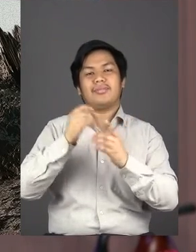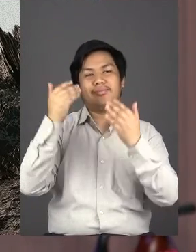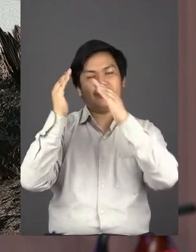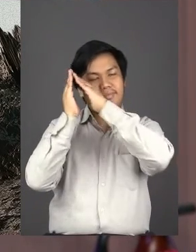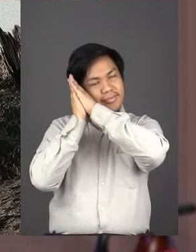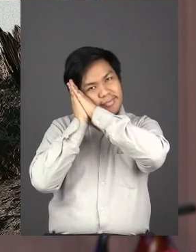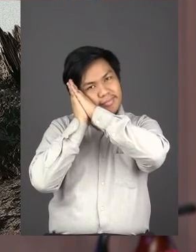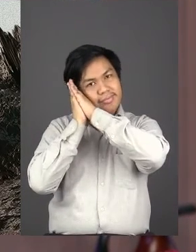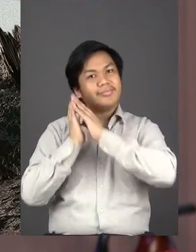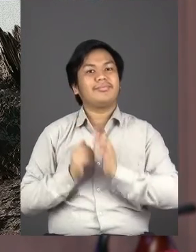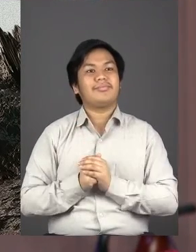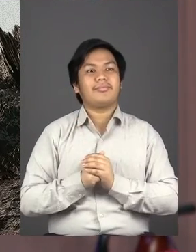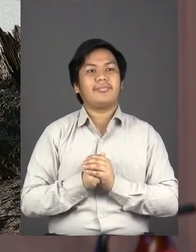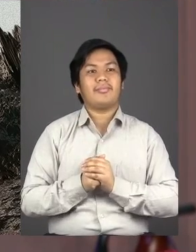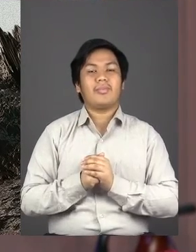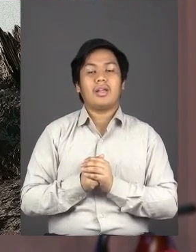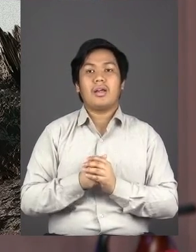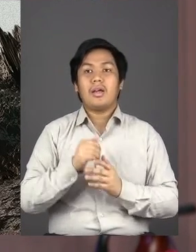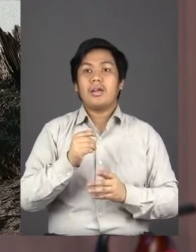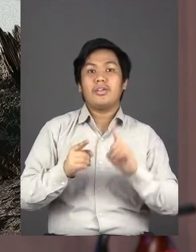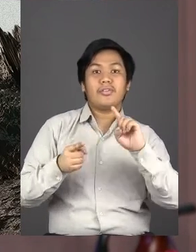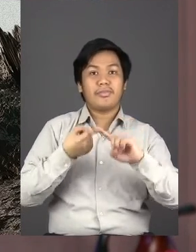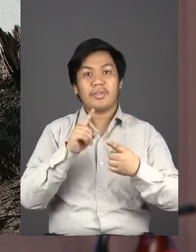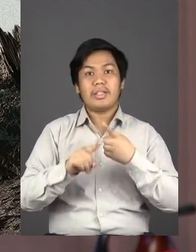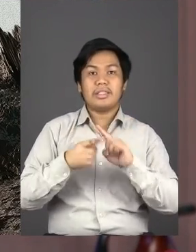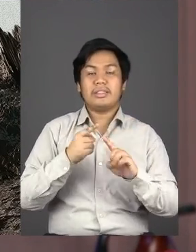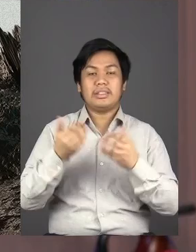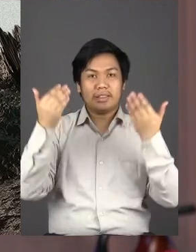So yung mga kaibigan natin na nasa kadiliman pa.